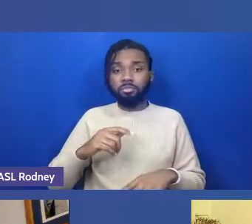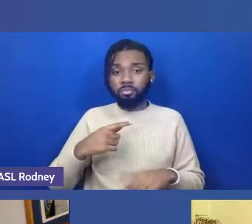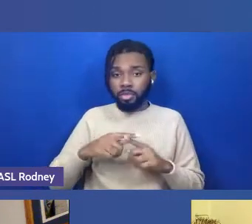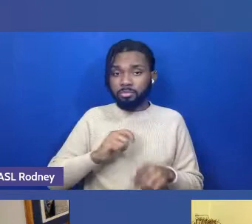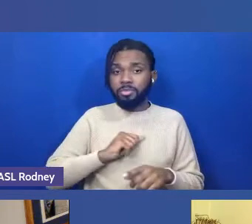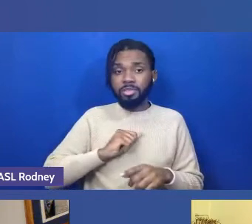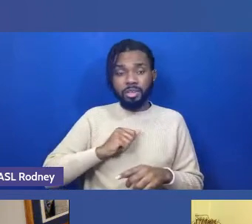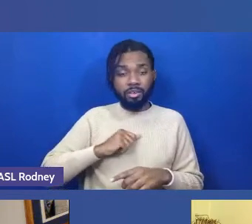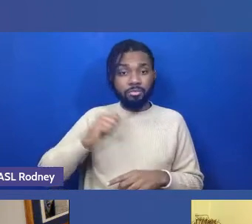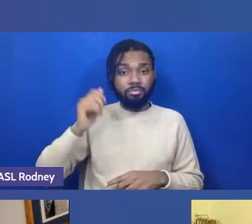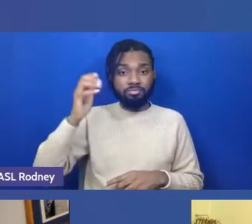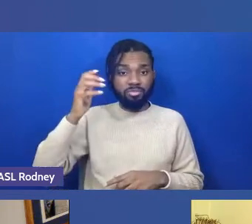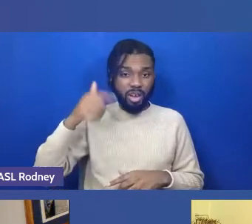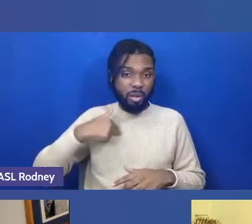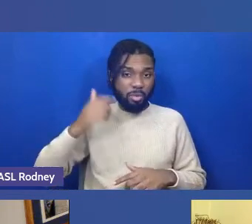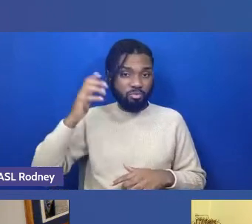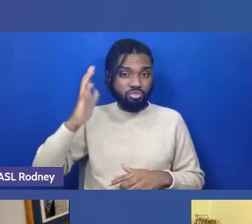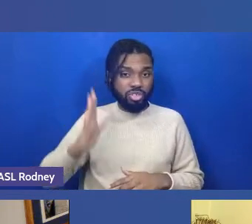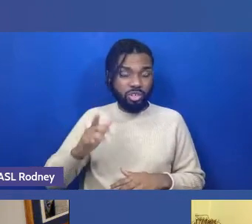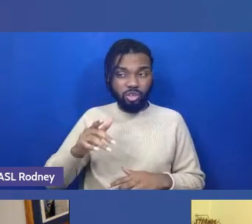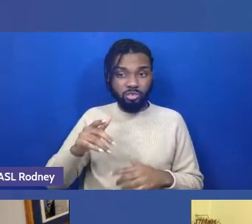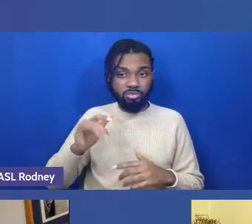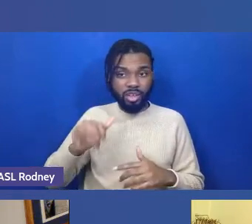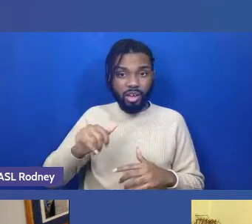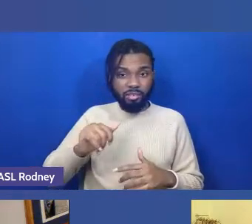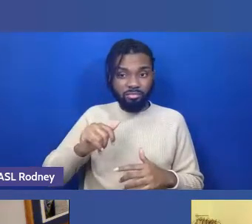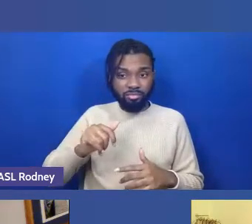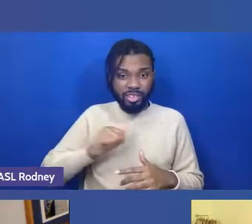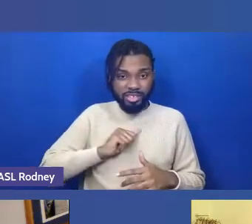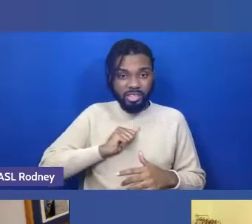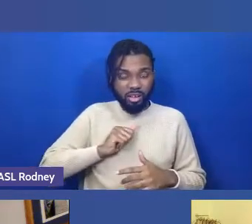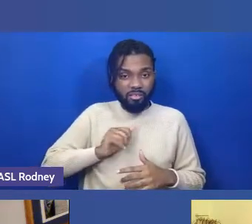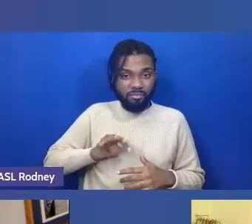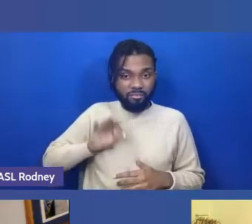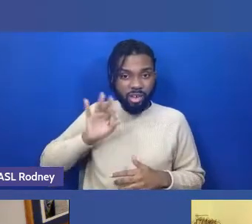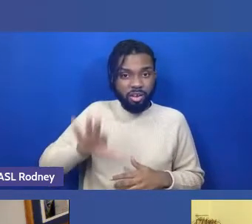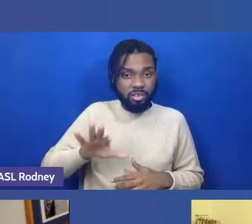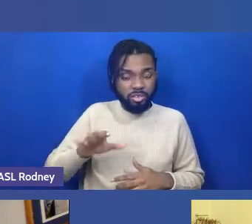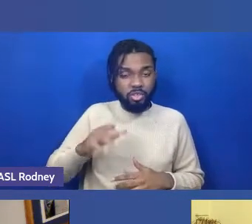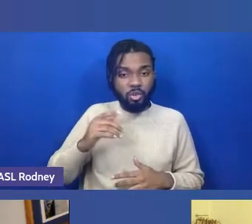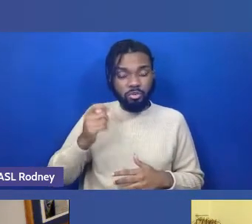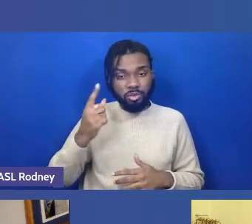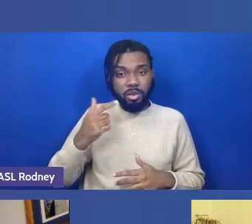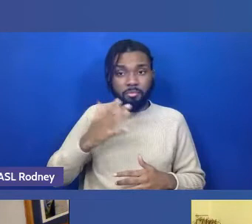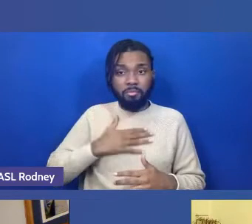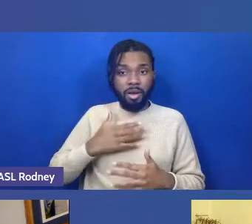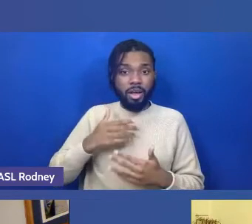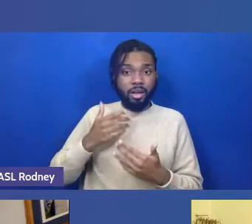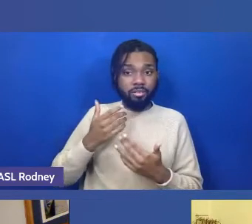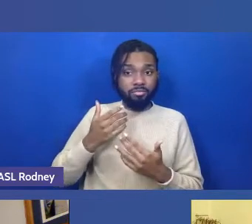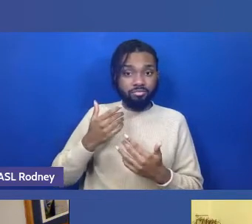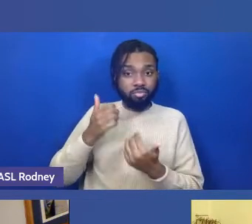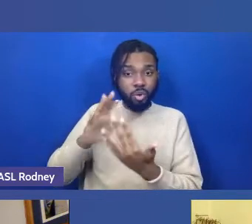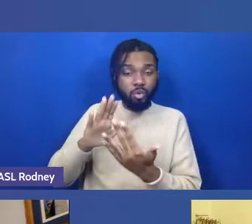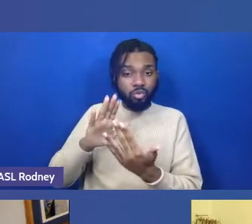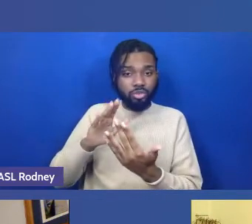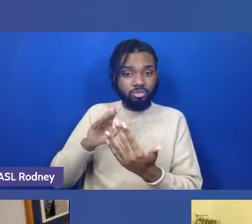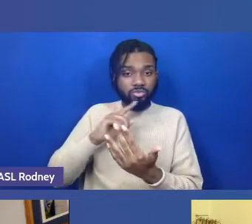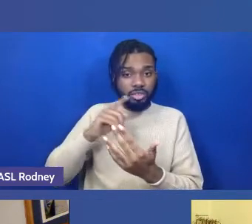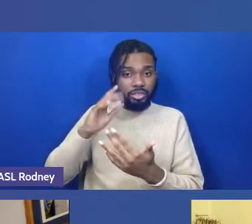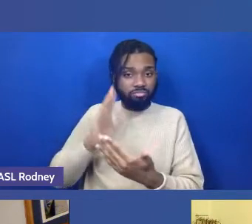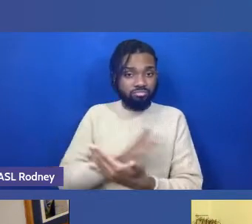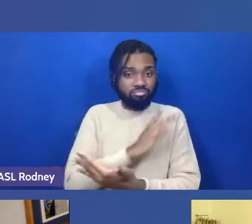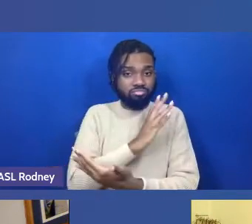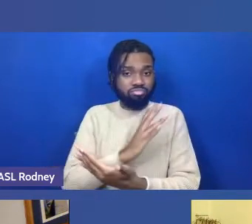largely self-funded. So I have to present along a spectrum, which means sometimes I need to do things that are